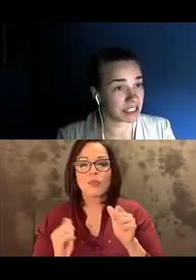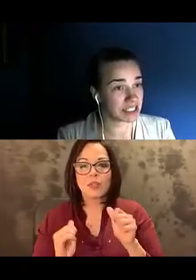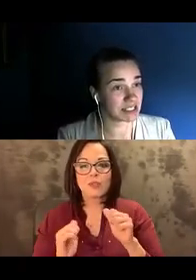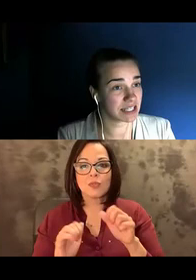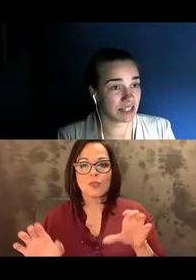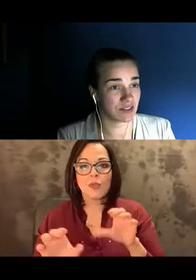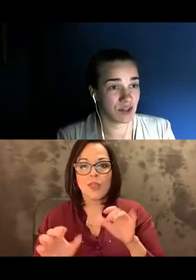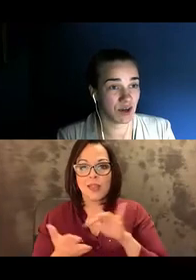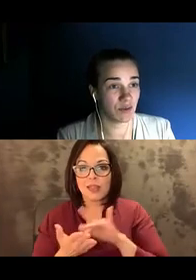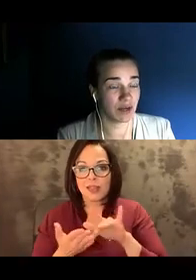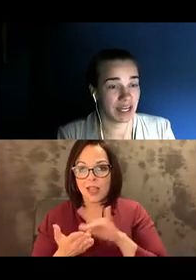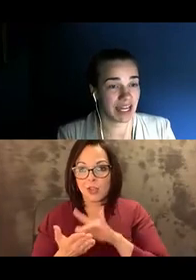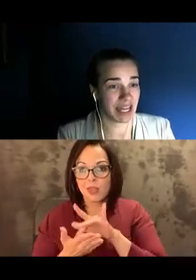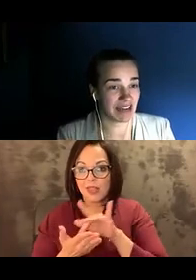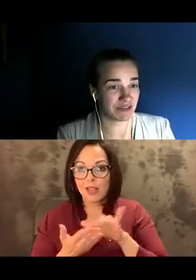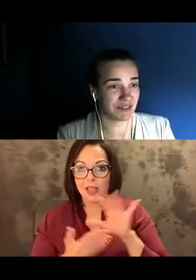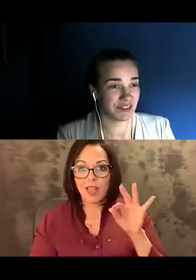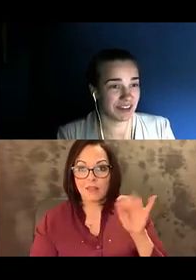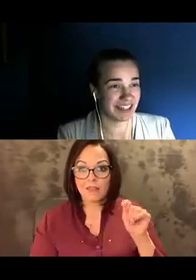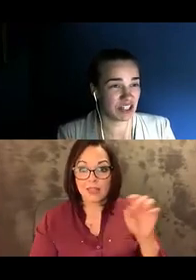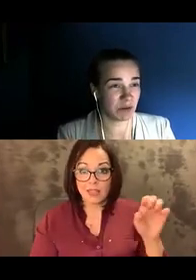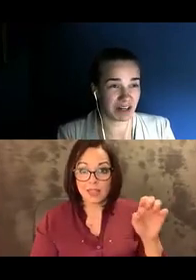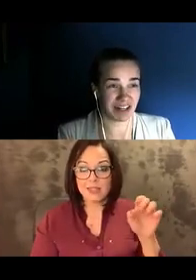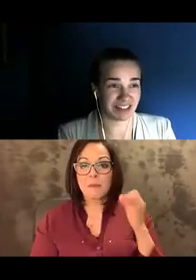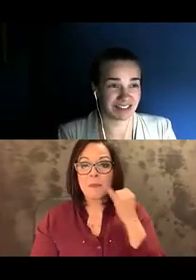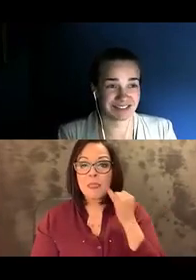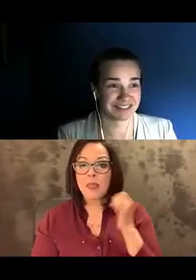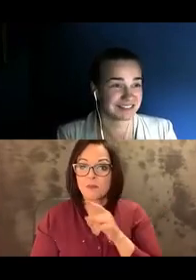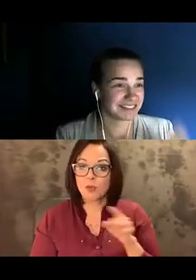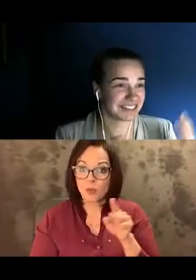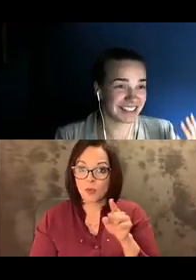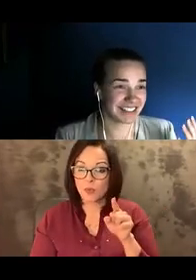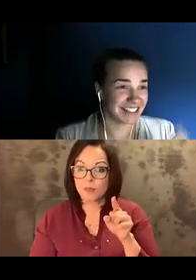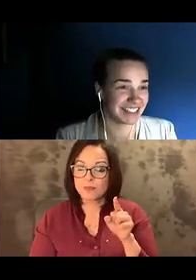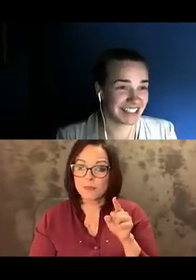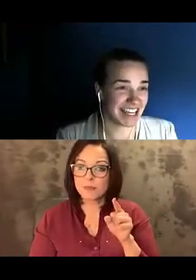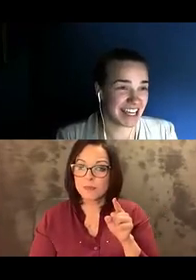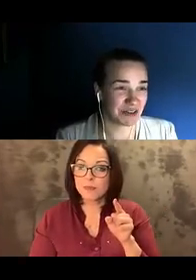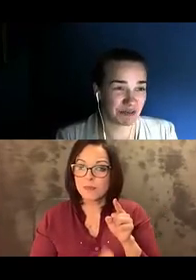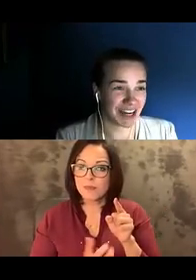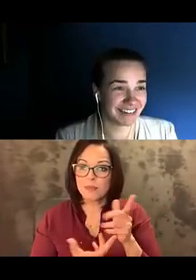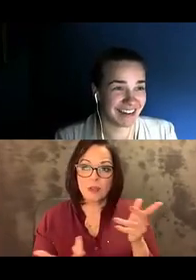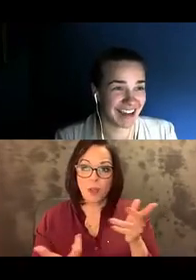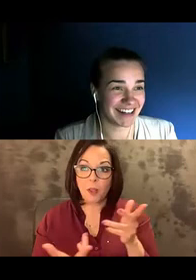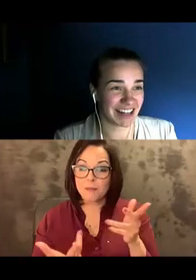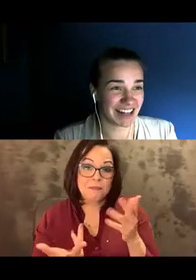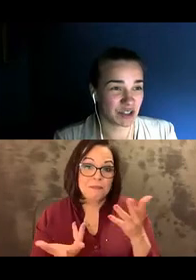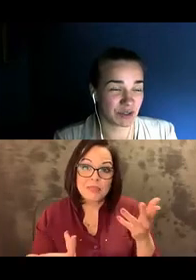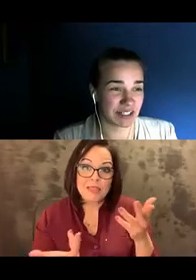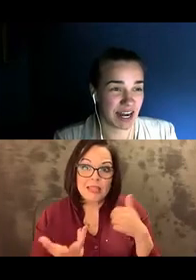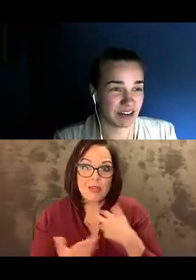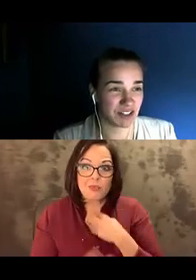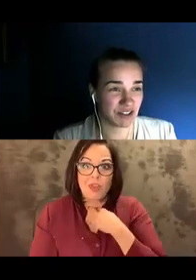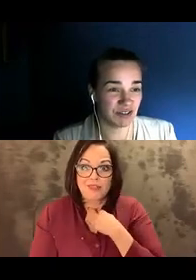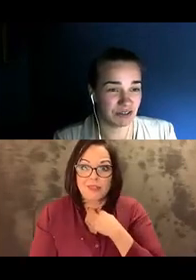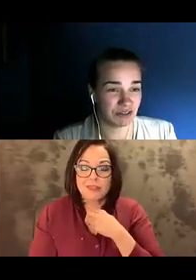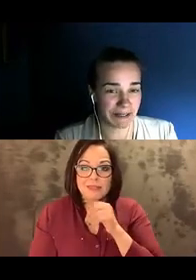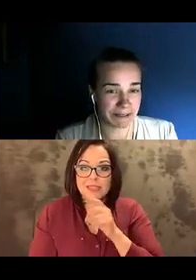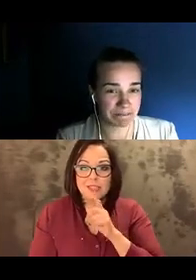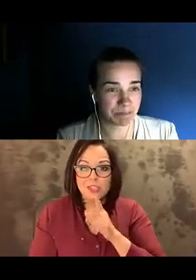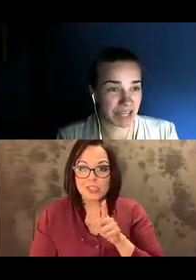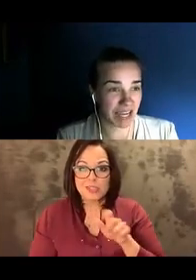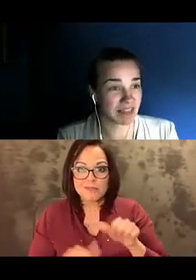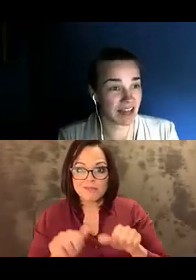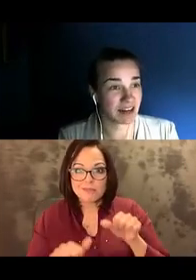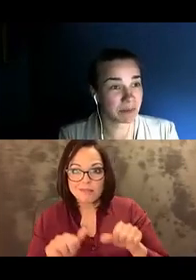calculating FTEs. And so if you are in a rut and not sure how